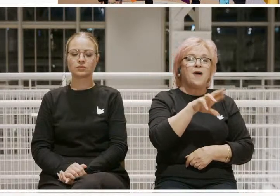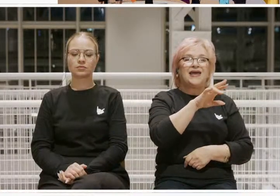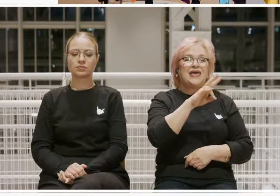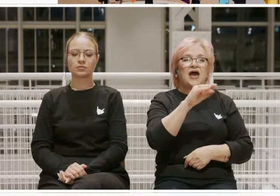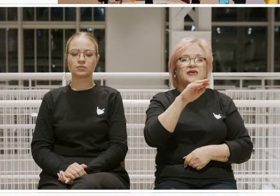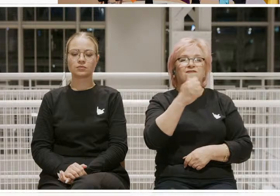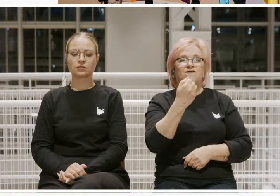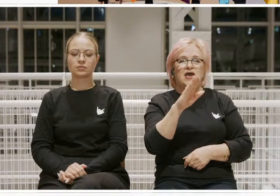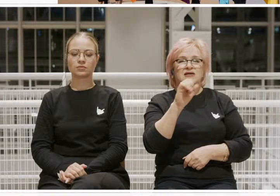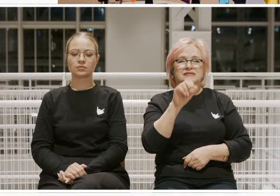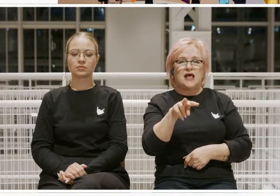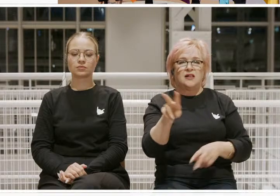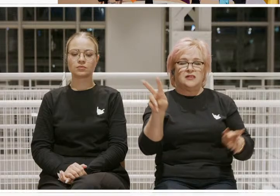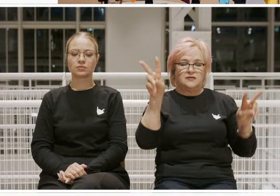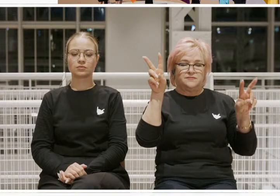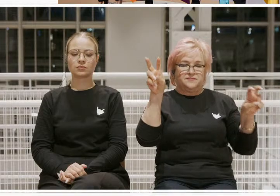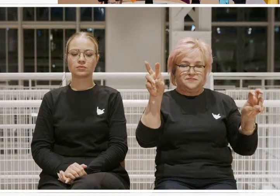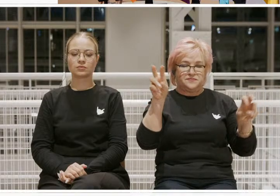thank you.